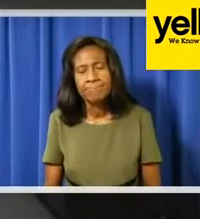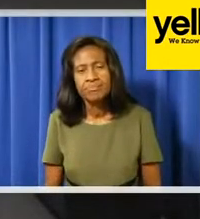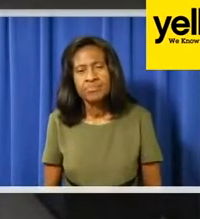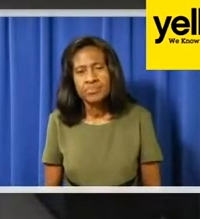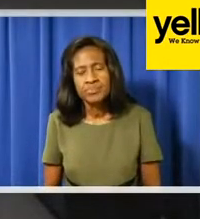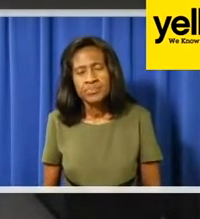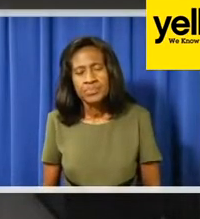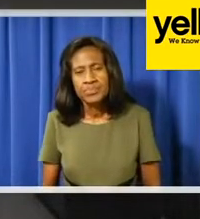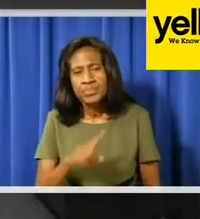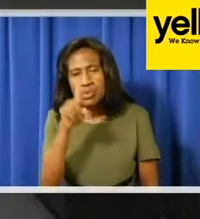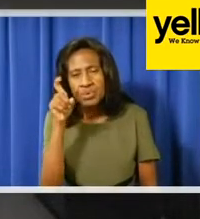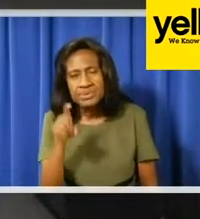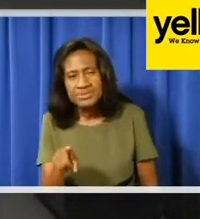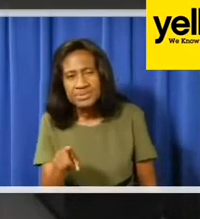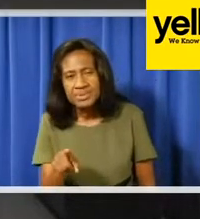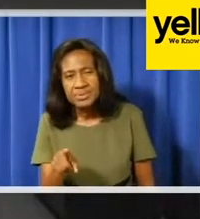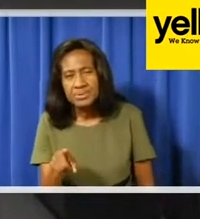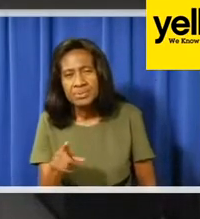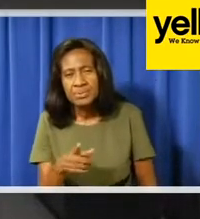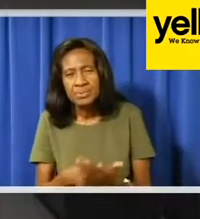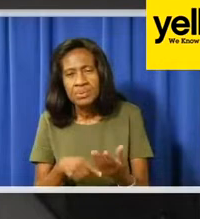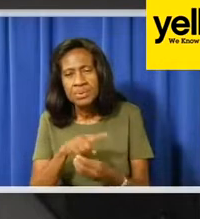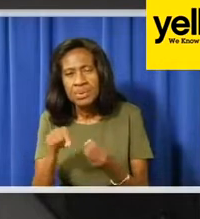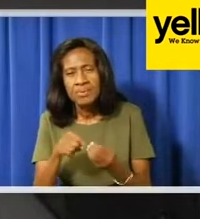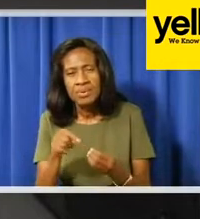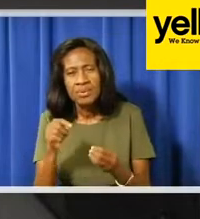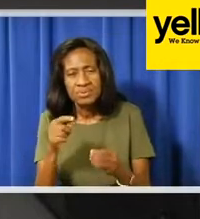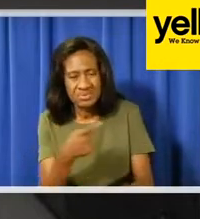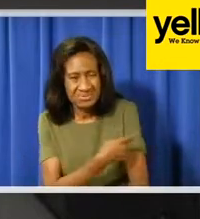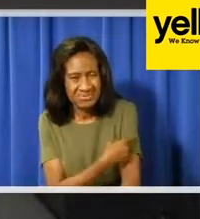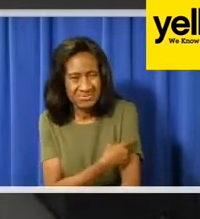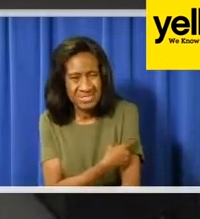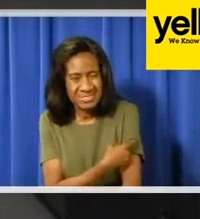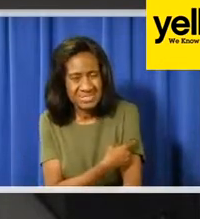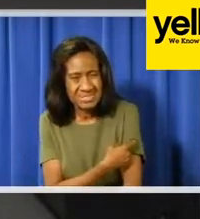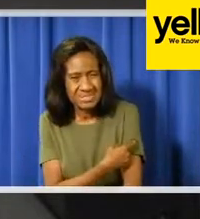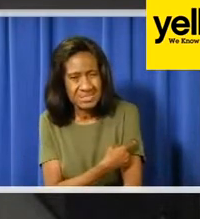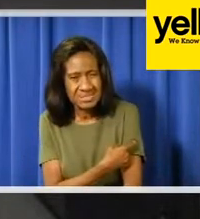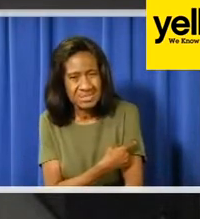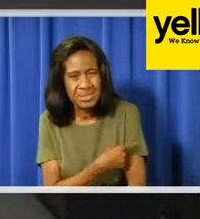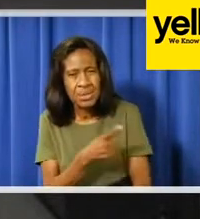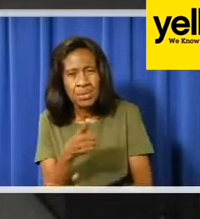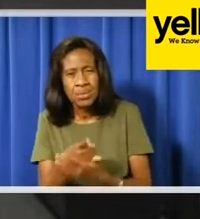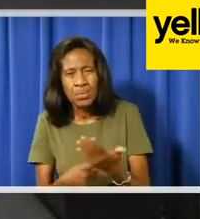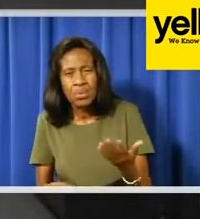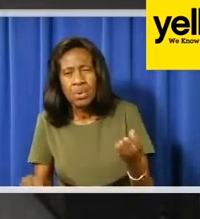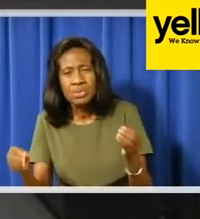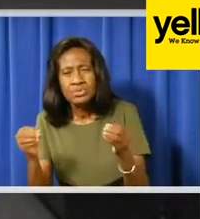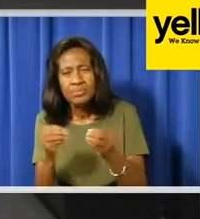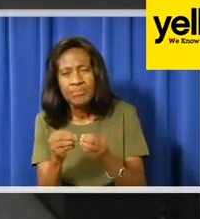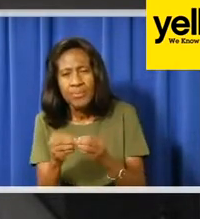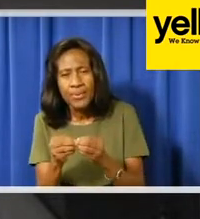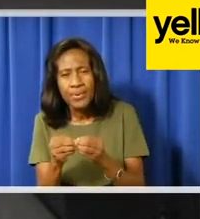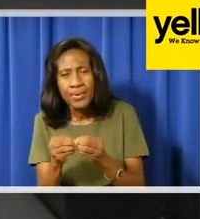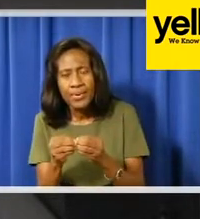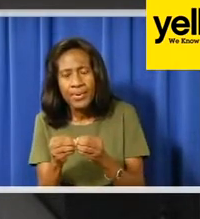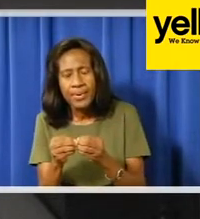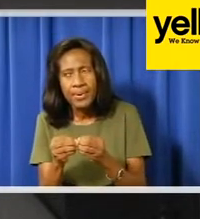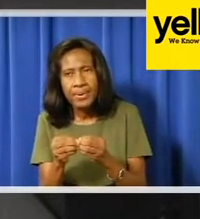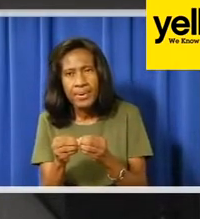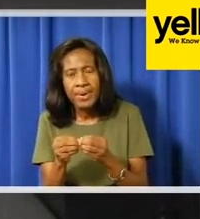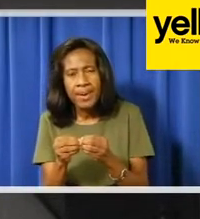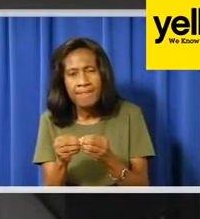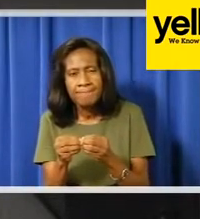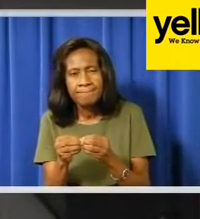Talk about was the vaccine campaign and what more is going to happen with the addition of